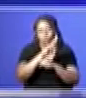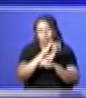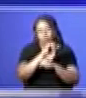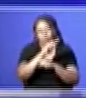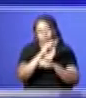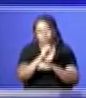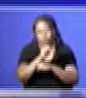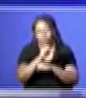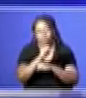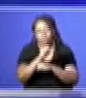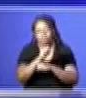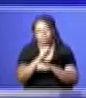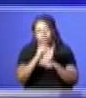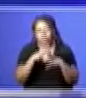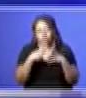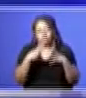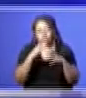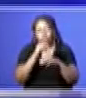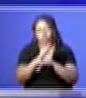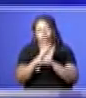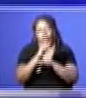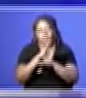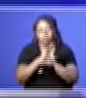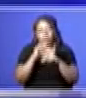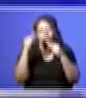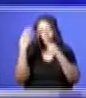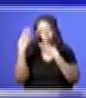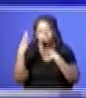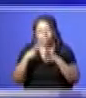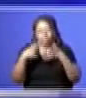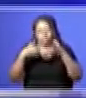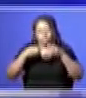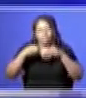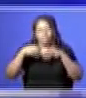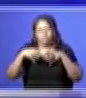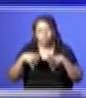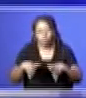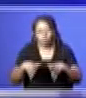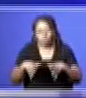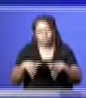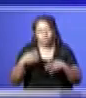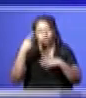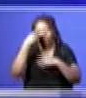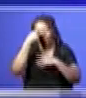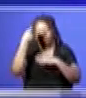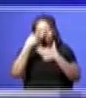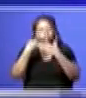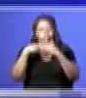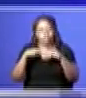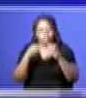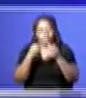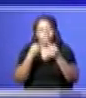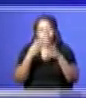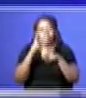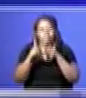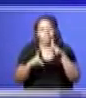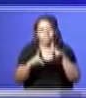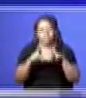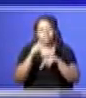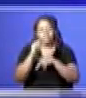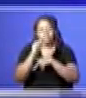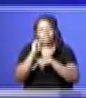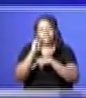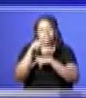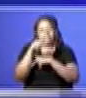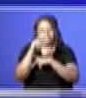and Abaco, and with so much time lost due to the pandemic-related restrictions, many people are looking for tips. Our Crystal